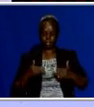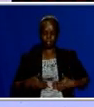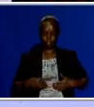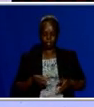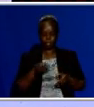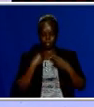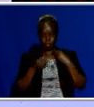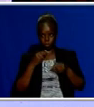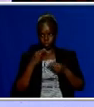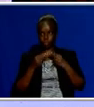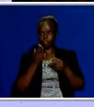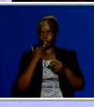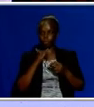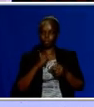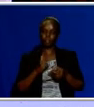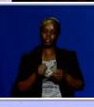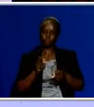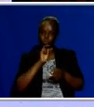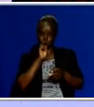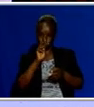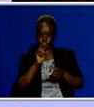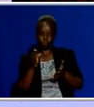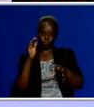and we want to look at